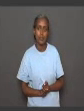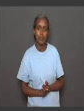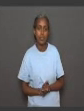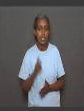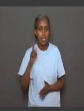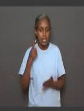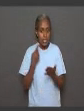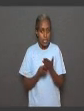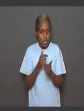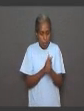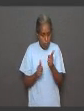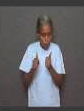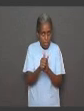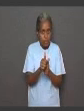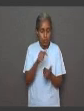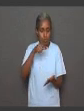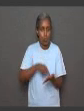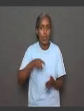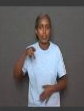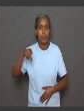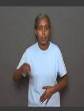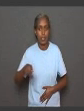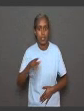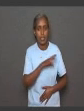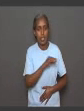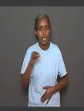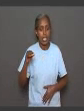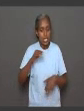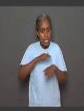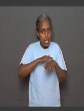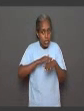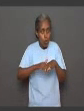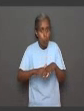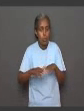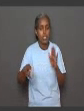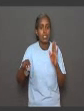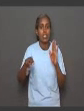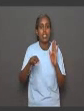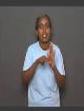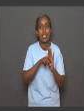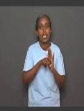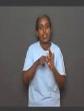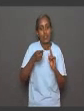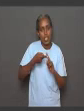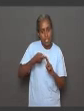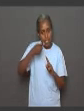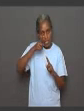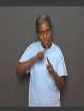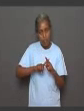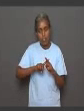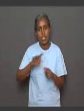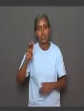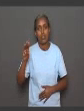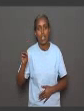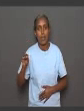It passes through point P, and its slope is the negative inverse of